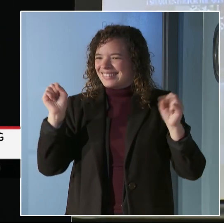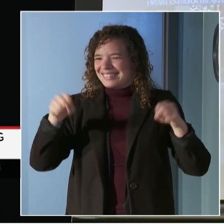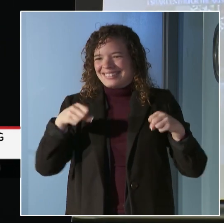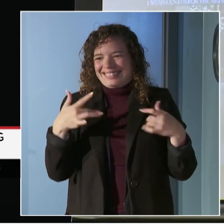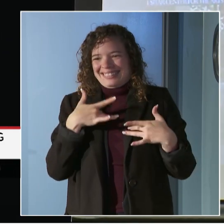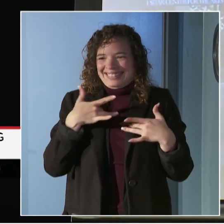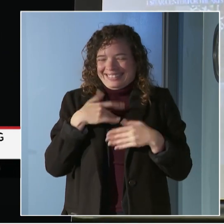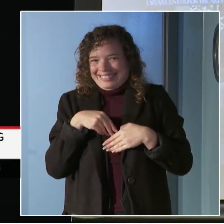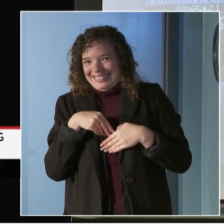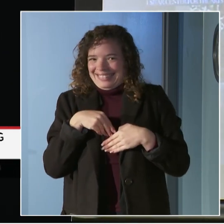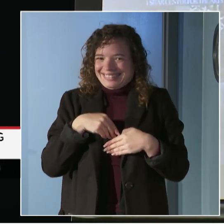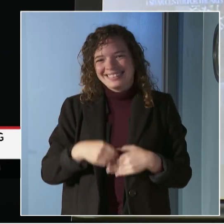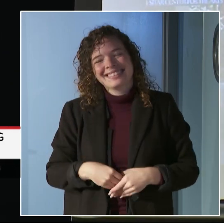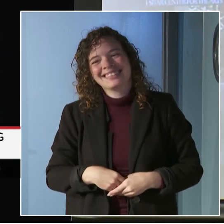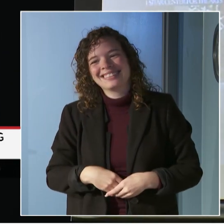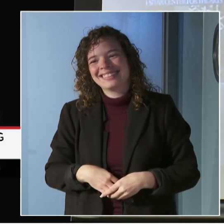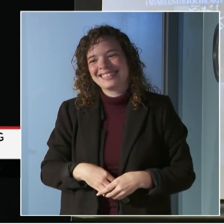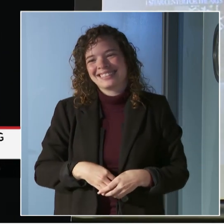Exciting time.